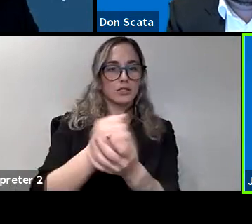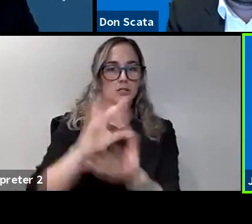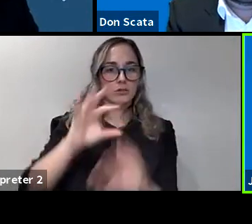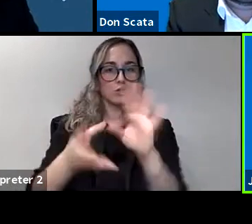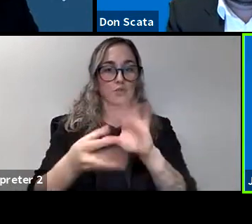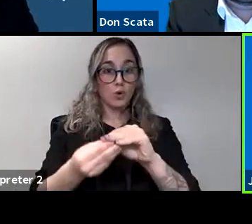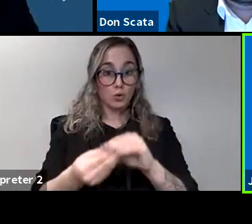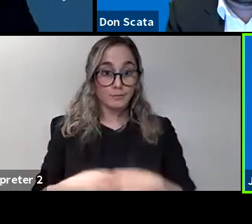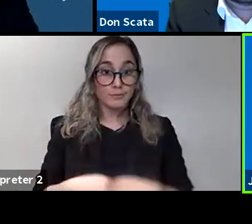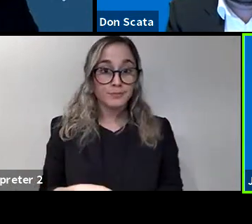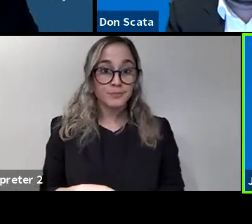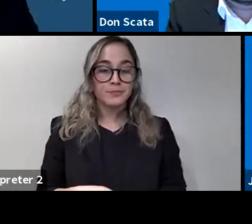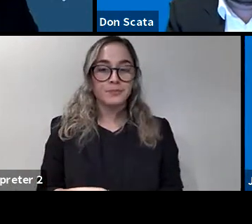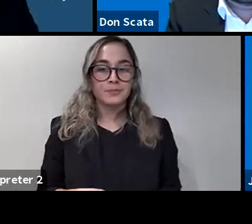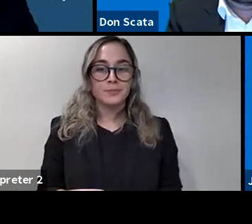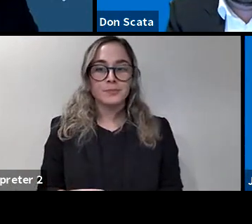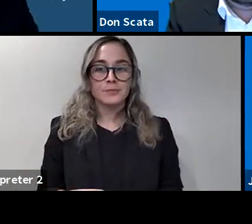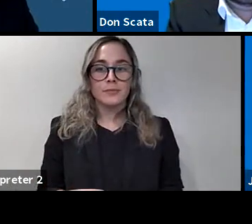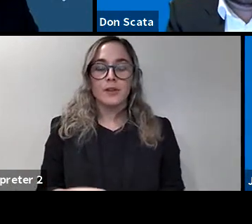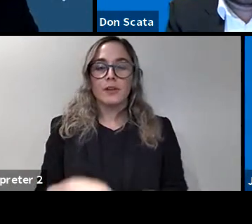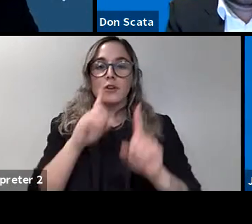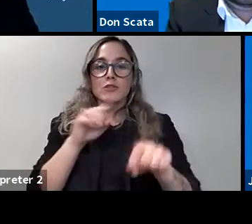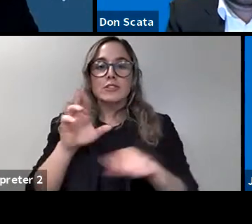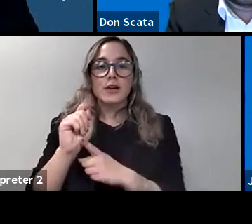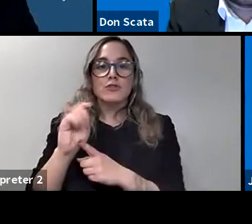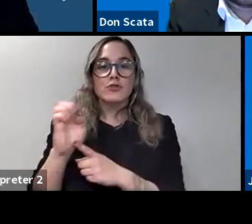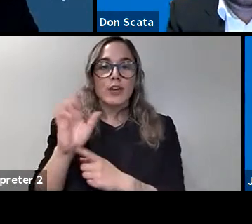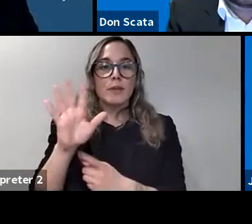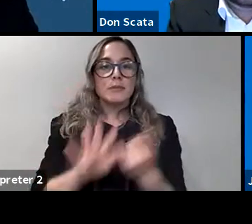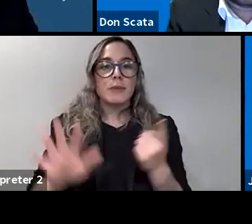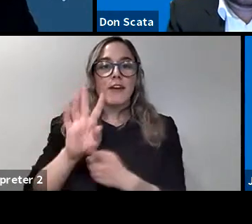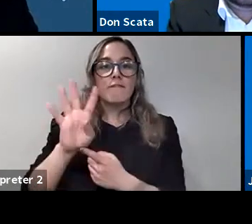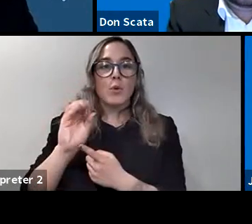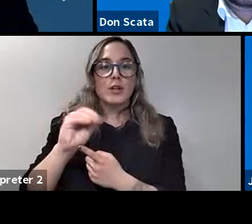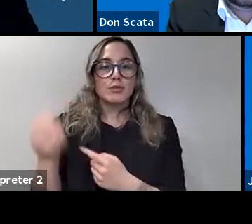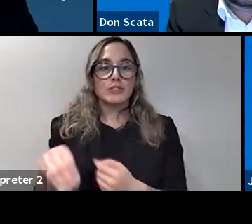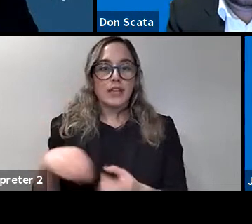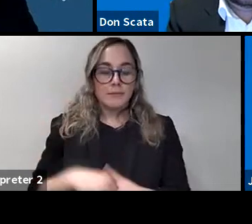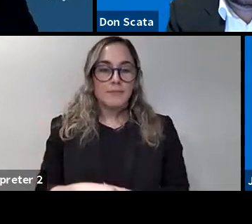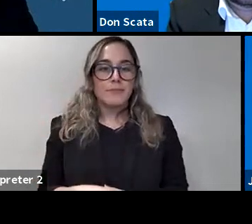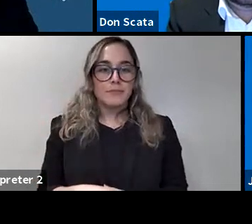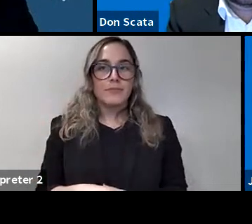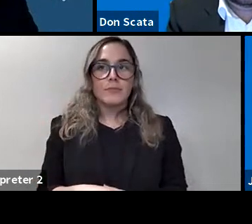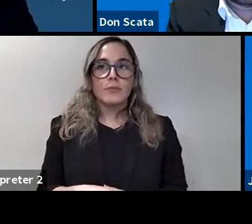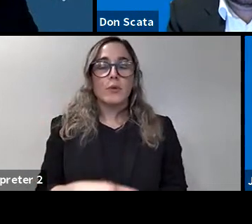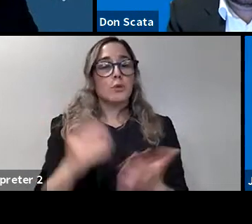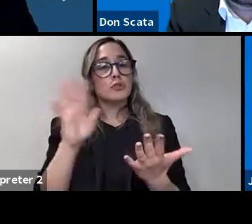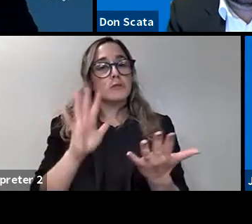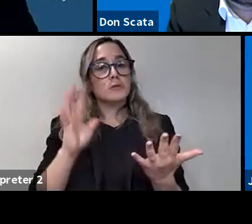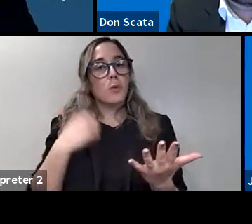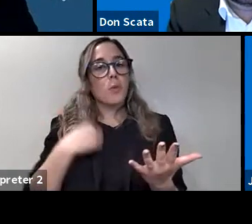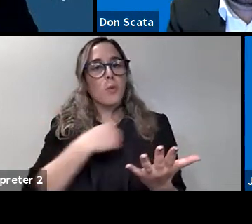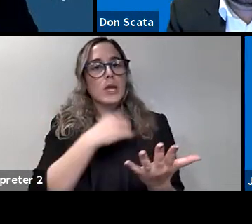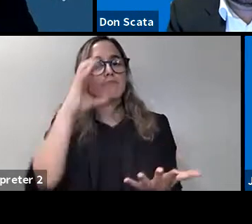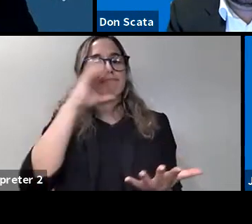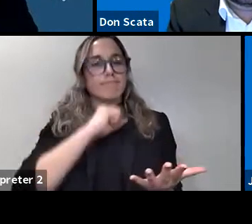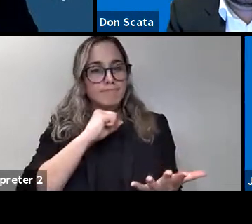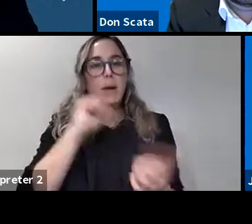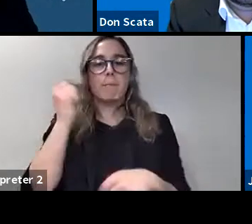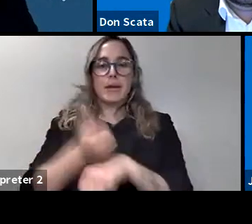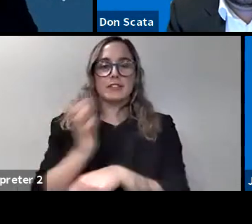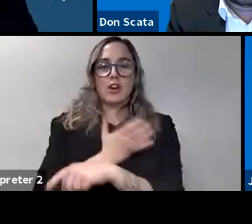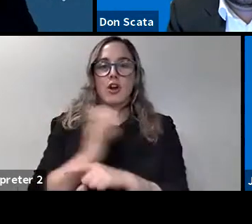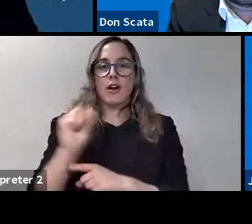returned? The response rate was approximately 40%, which was as predicted based on our